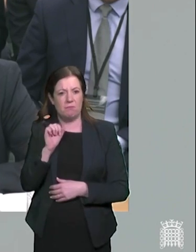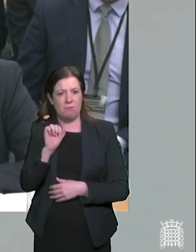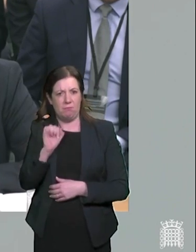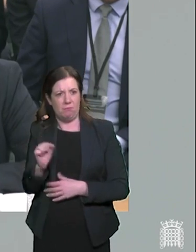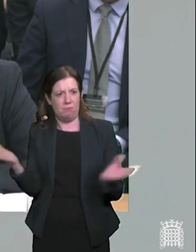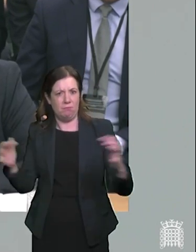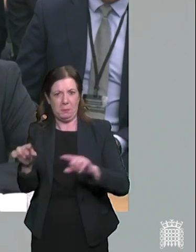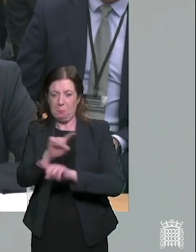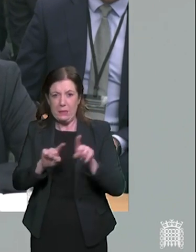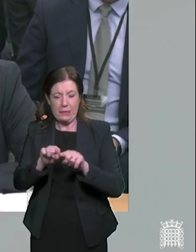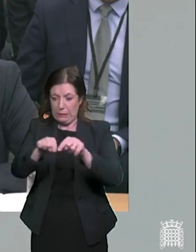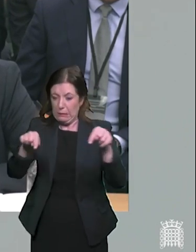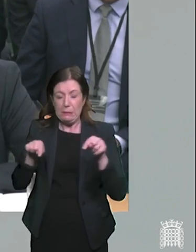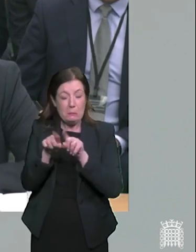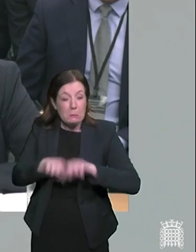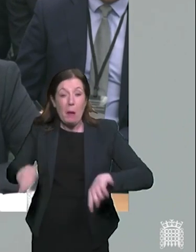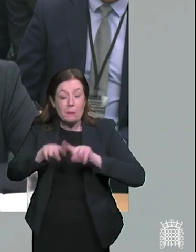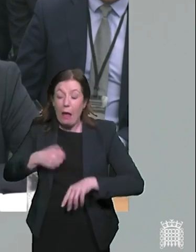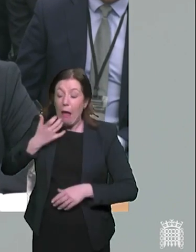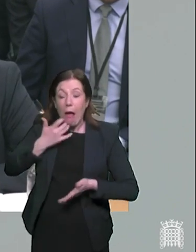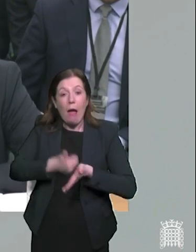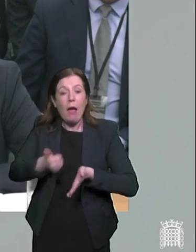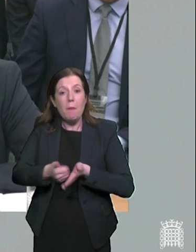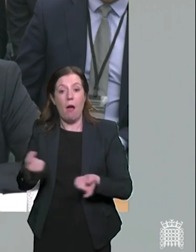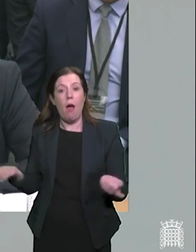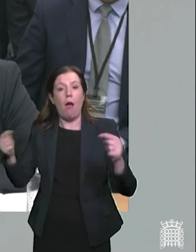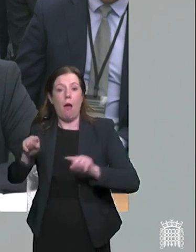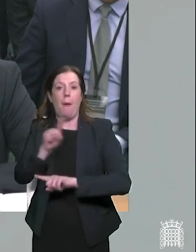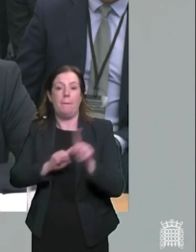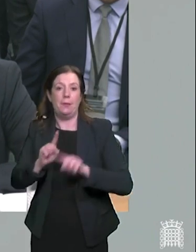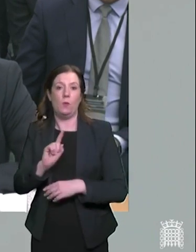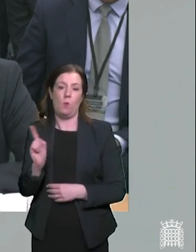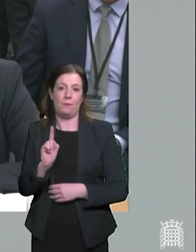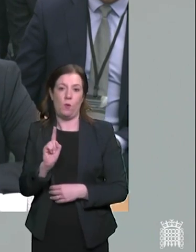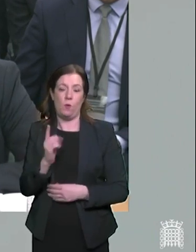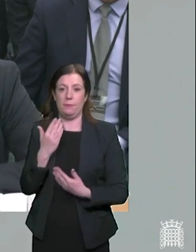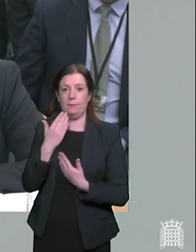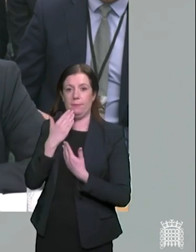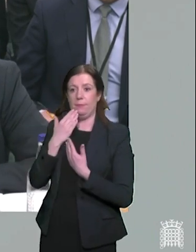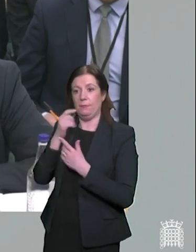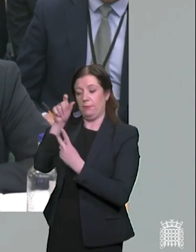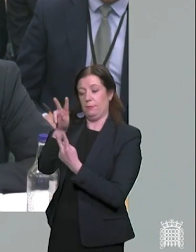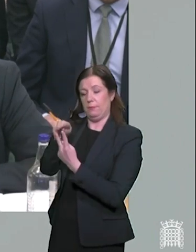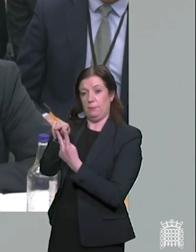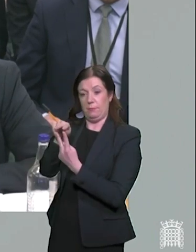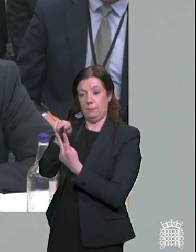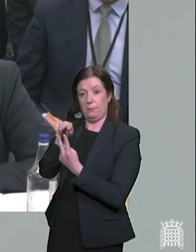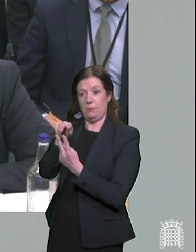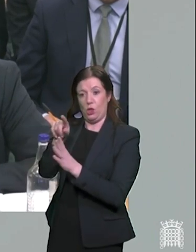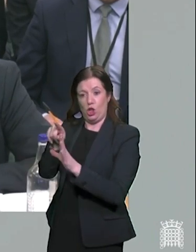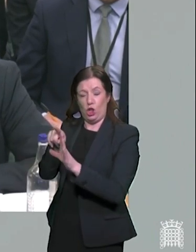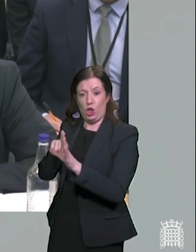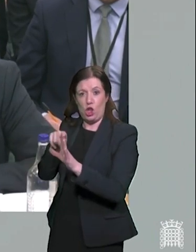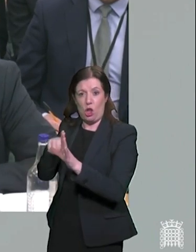room for meetings, and who are meeting briefly to say thank you and farewell to, I think, two talented